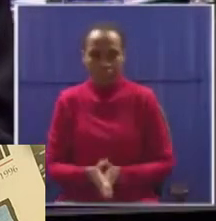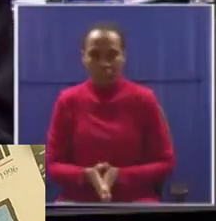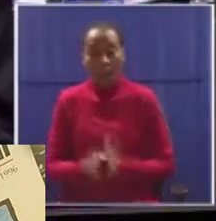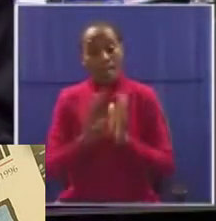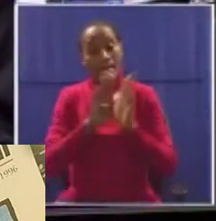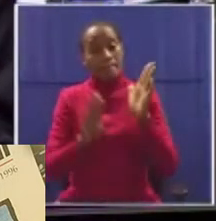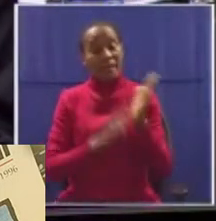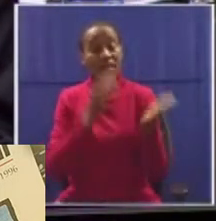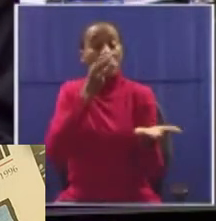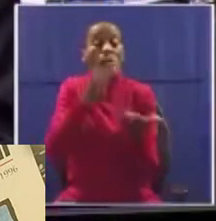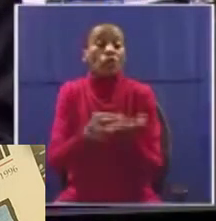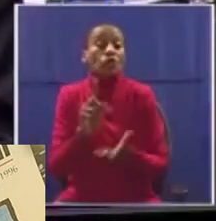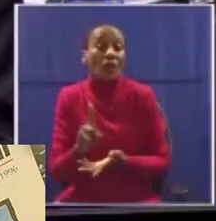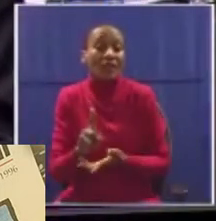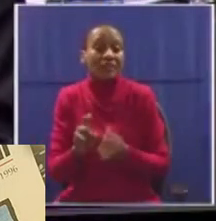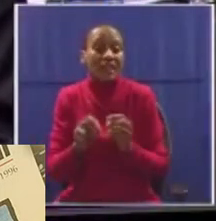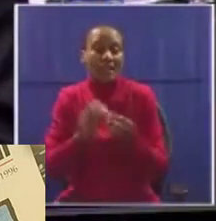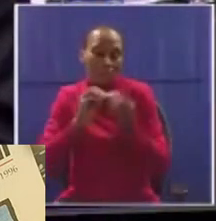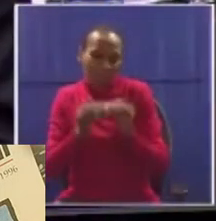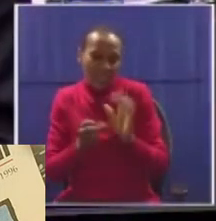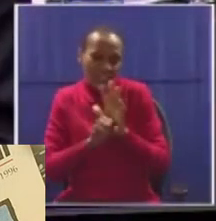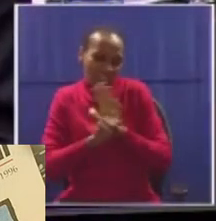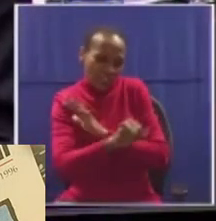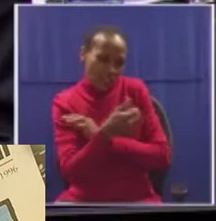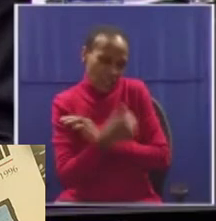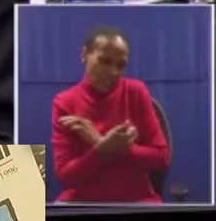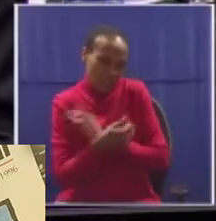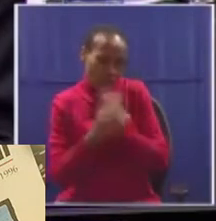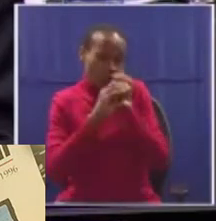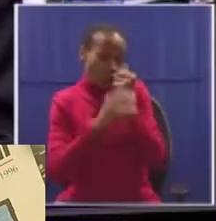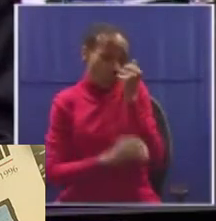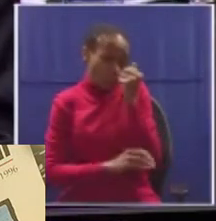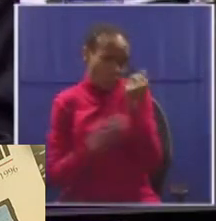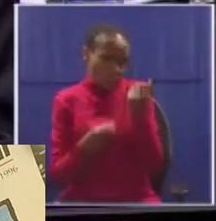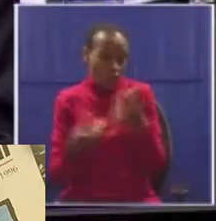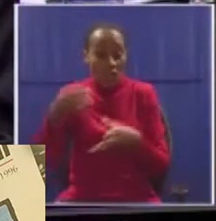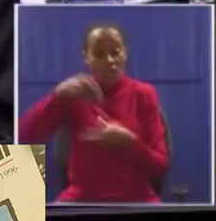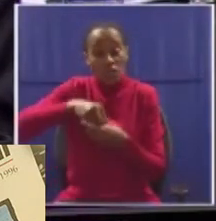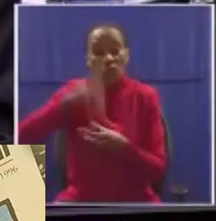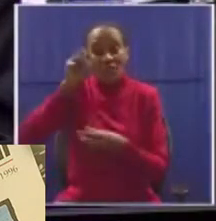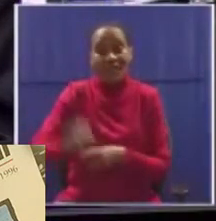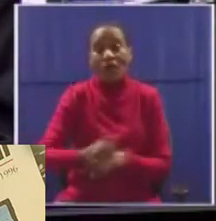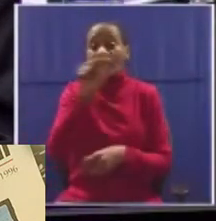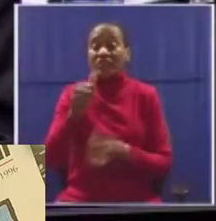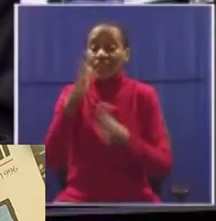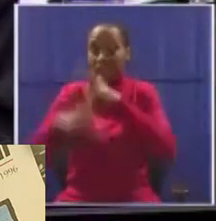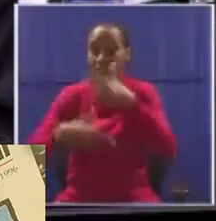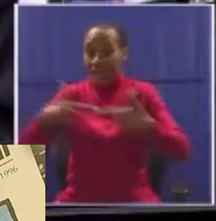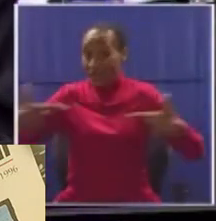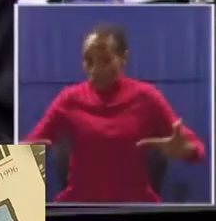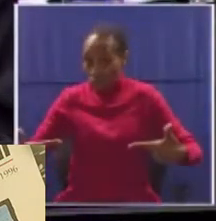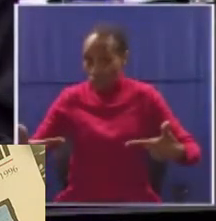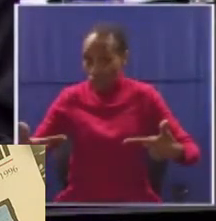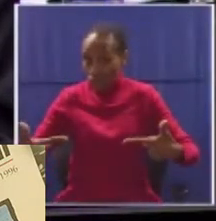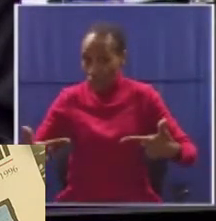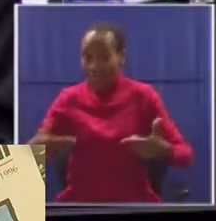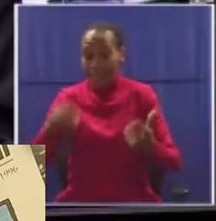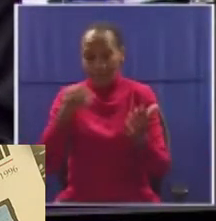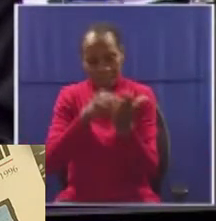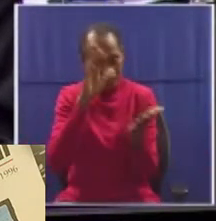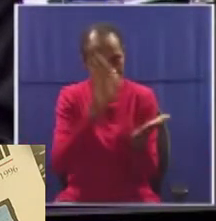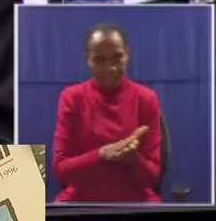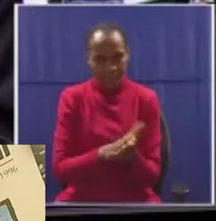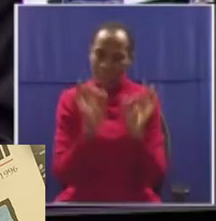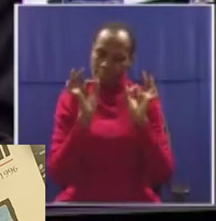the bill proposes to amend section 6 of The Constitution to include South African sign language as an